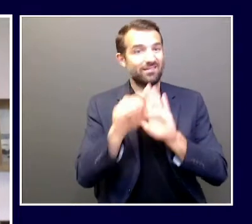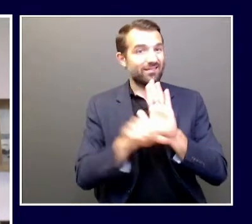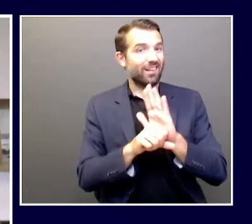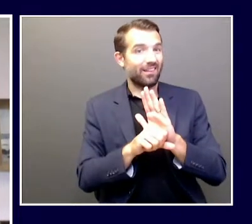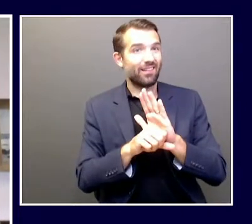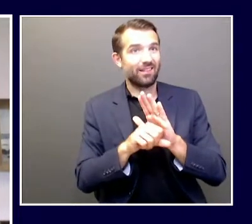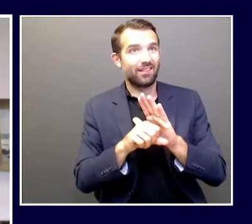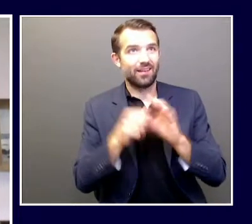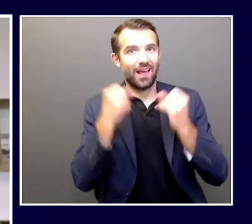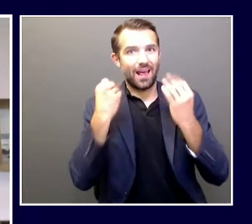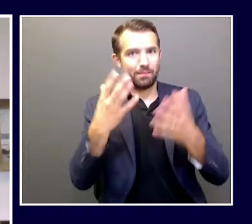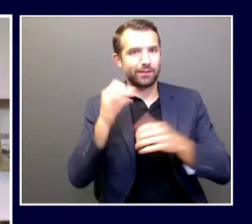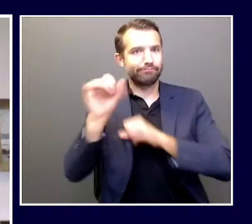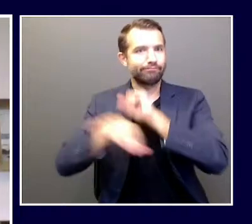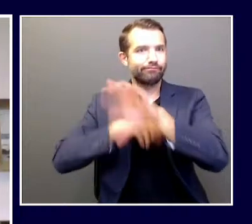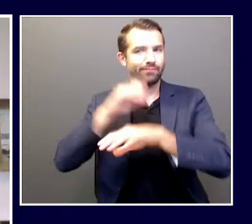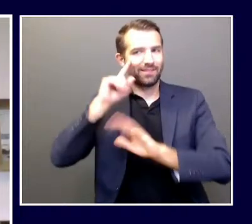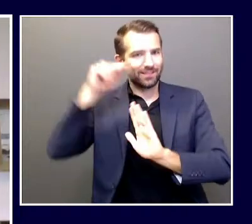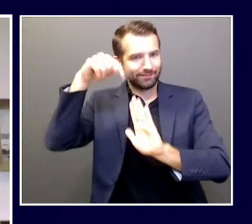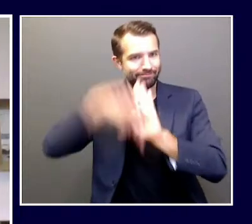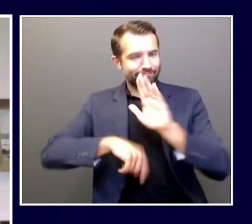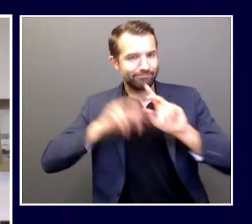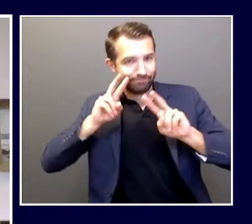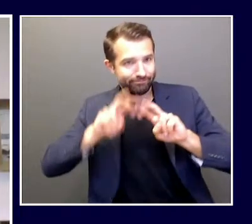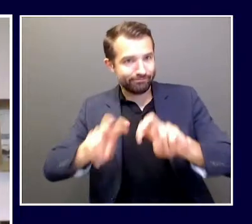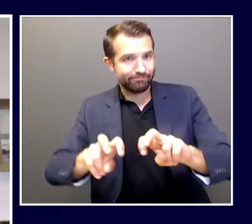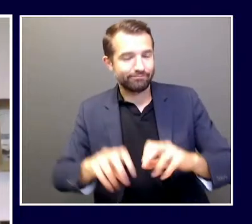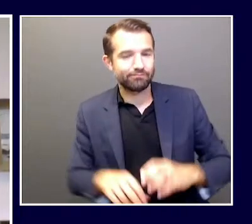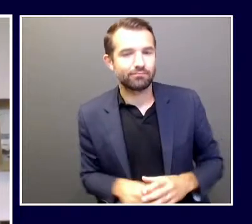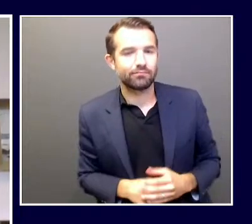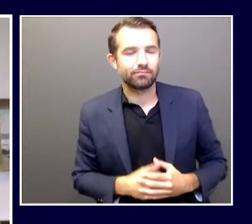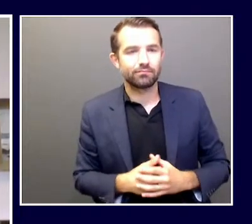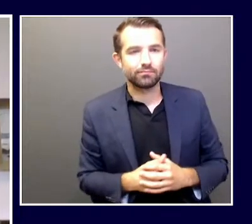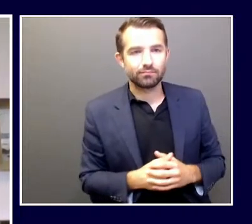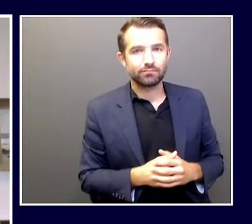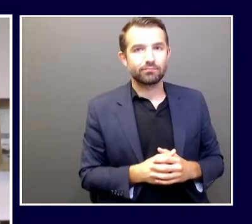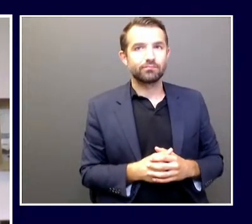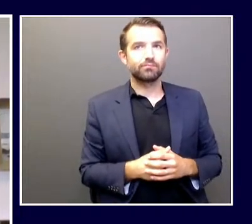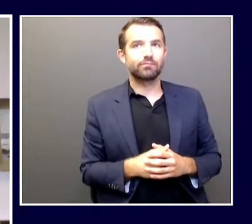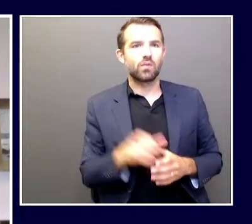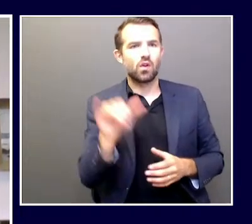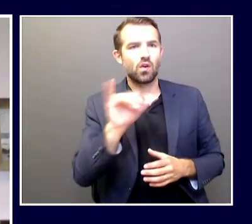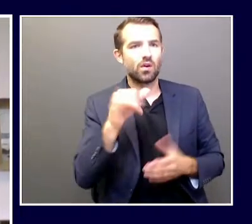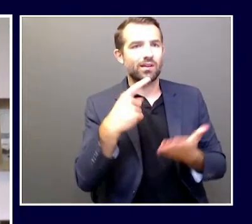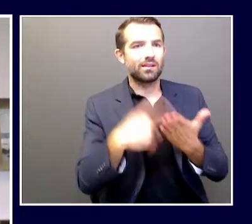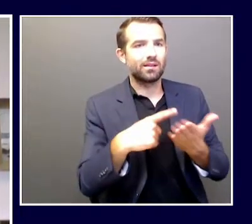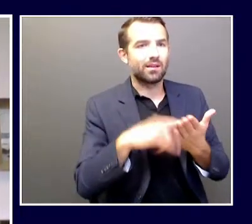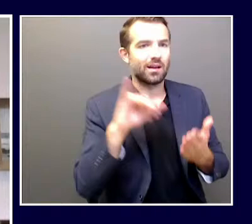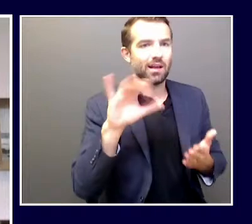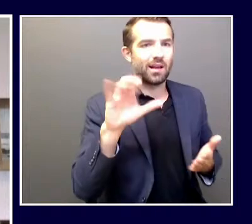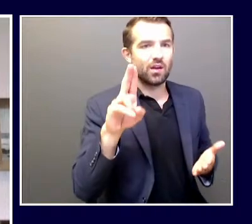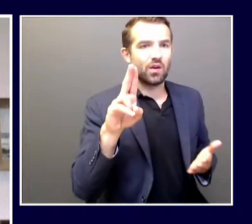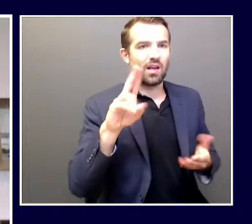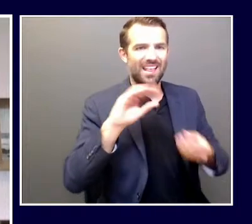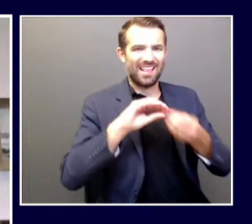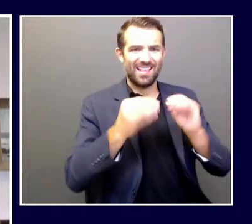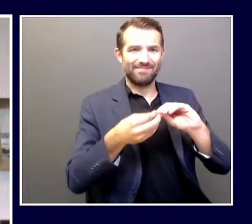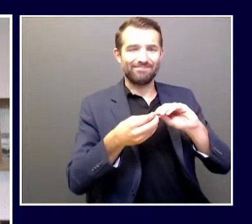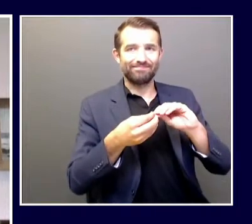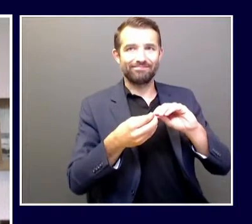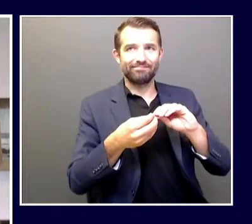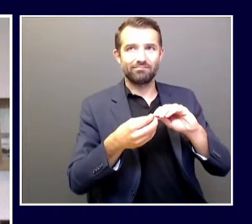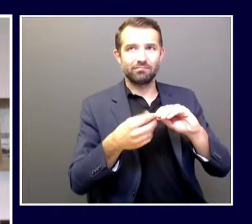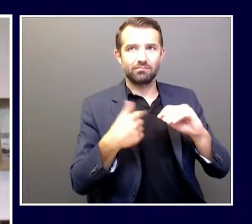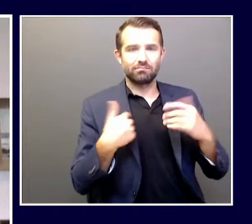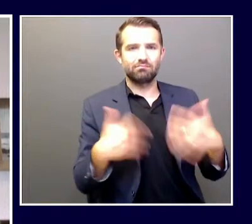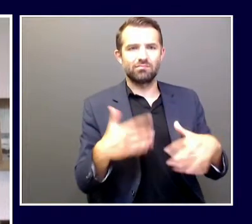Okay. My second question was, you were talking about ICU bed stats, and I was really struck by the number of how few there seems to be left.